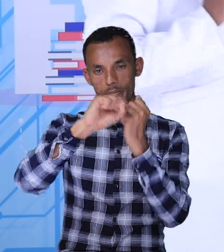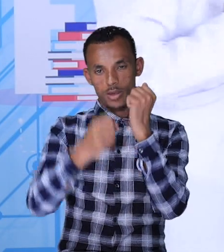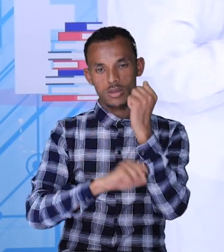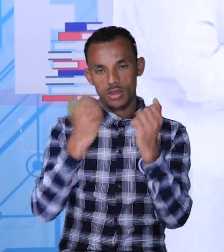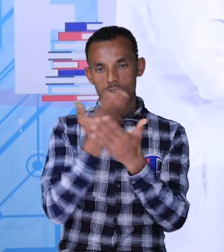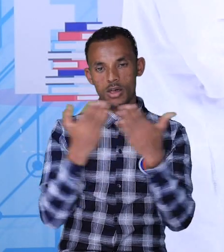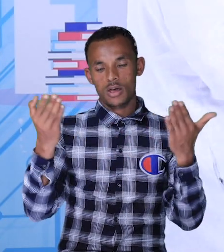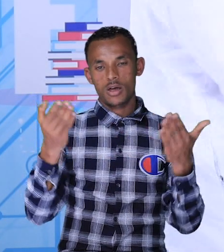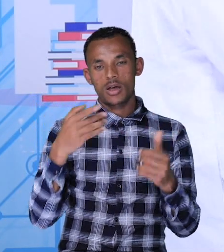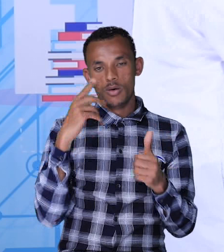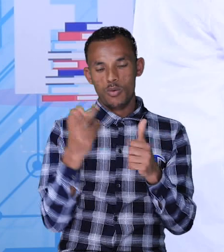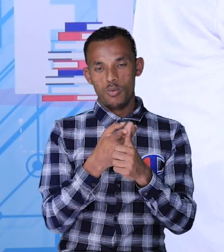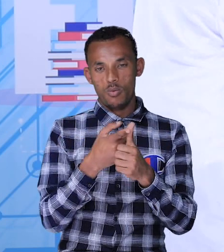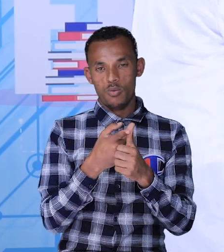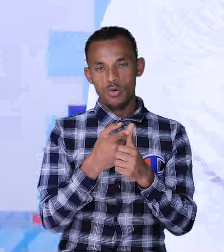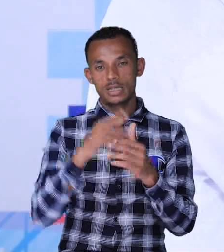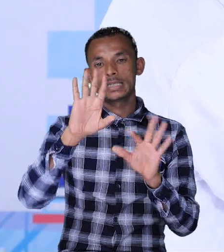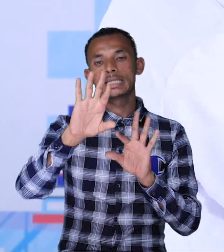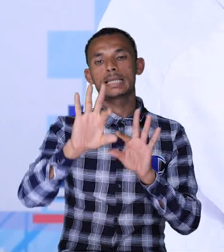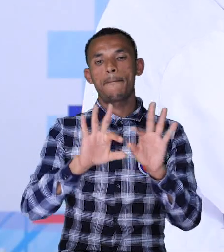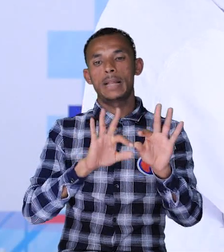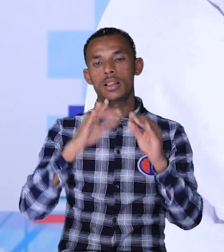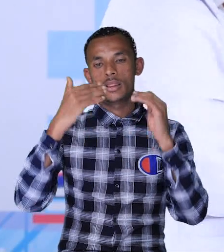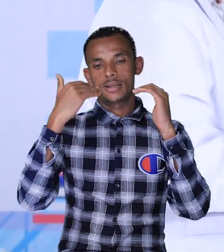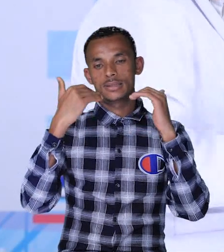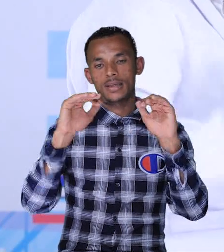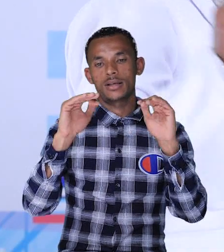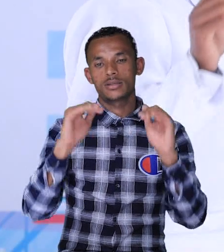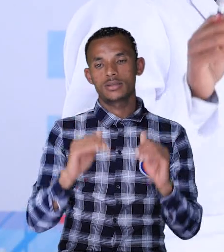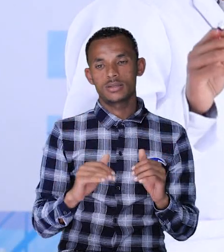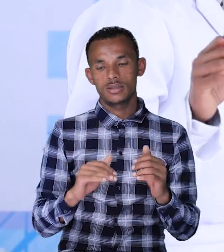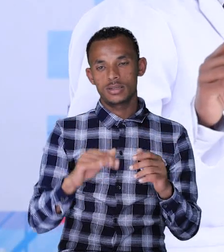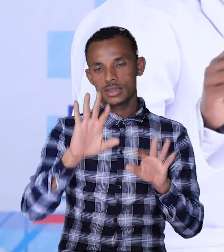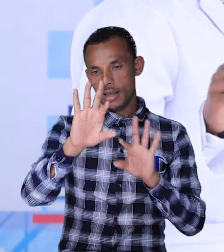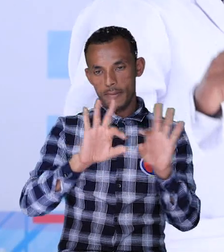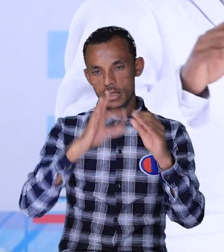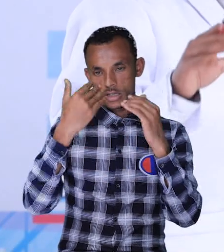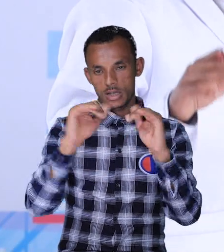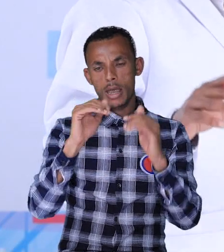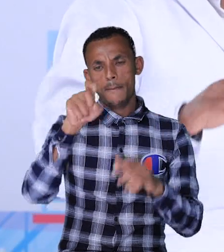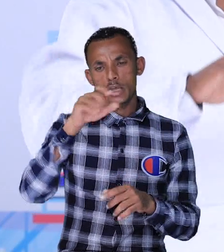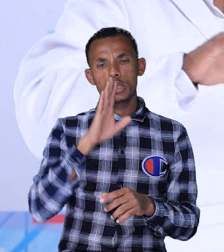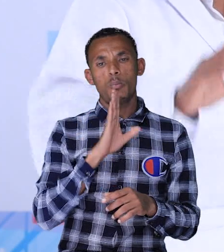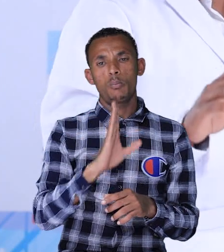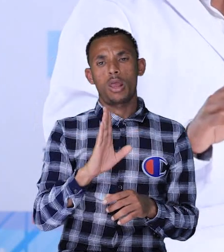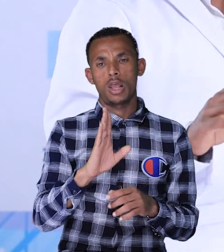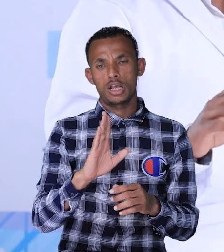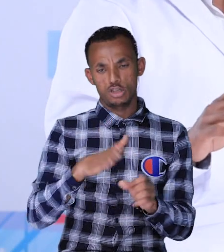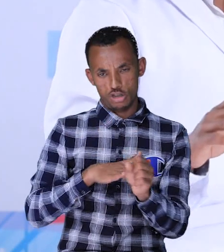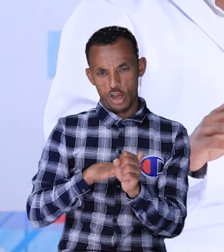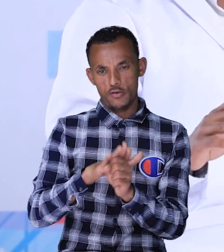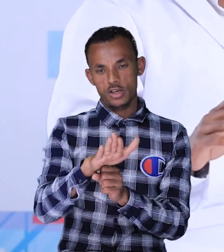thing. One is the sample size. The sample size must be